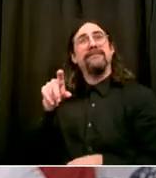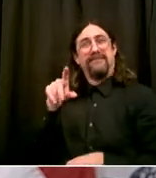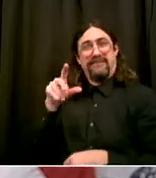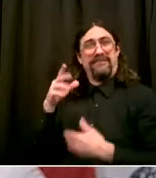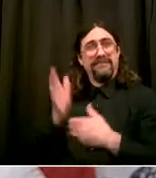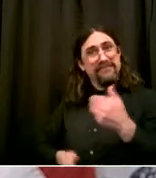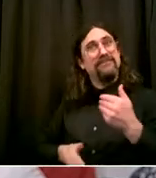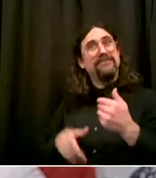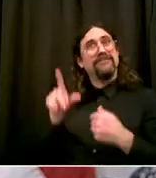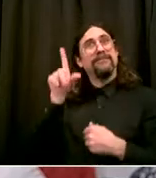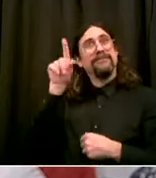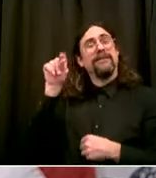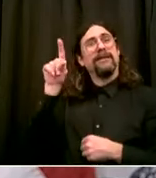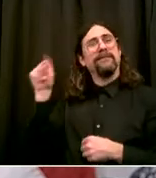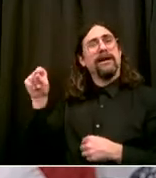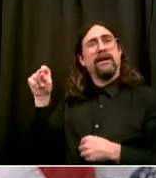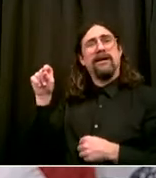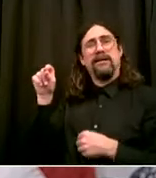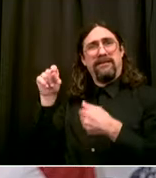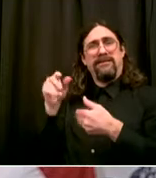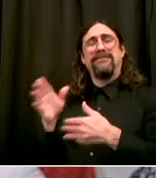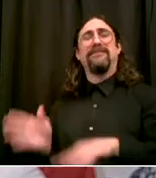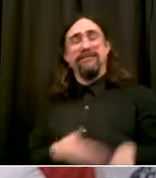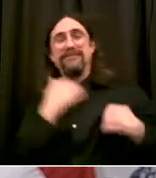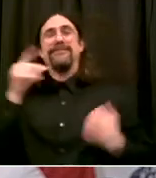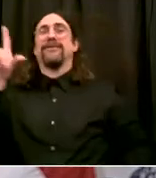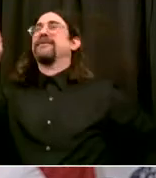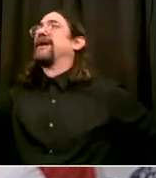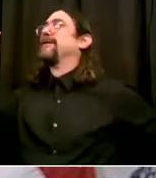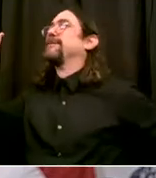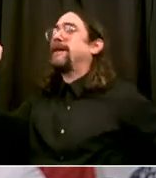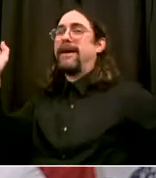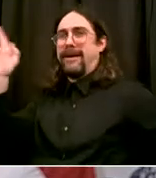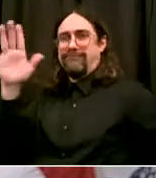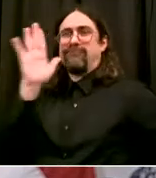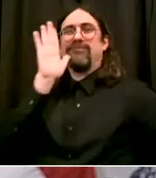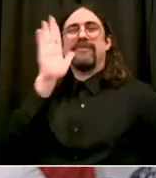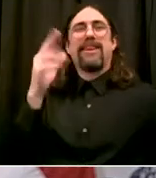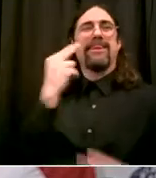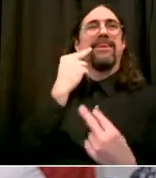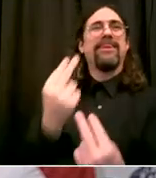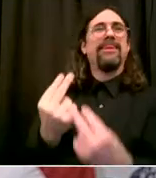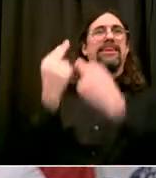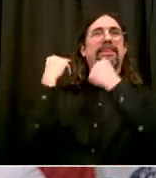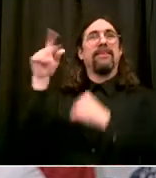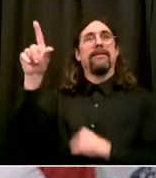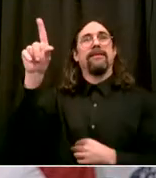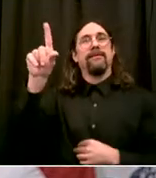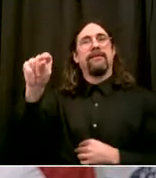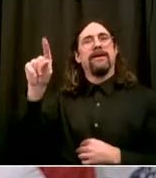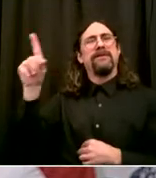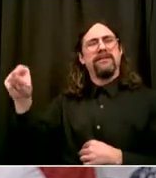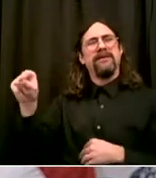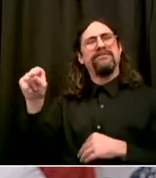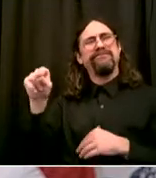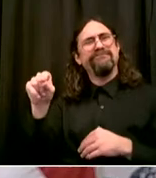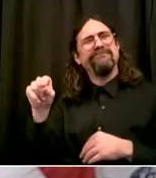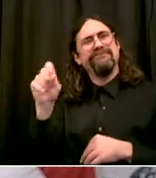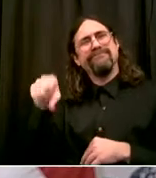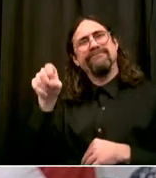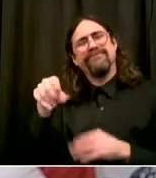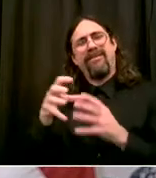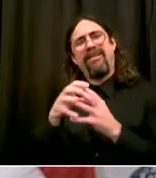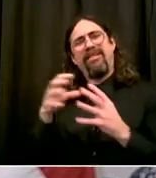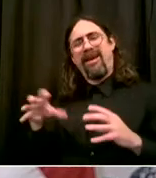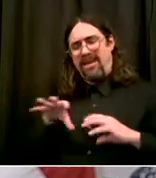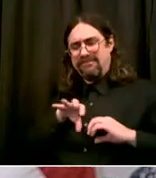city showed the world how to be strong, how to be resilient, how to look out for each other. It